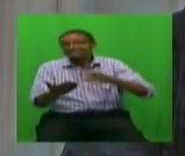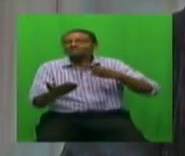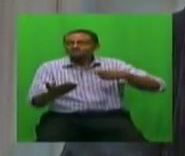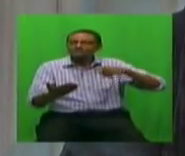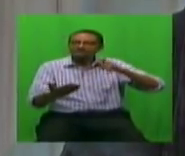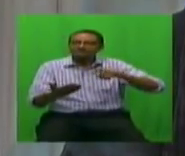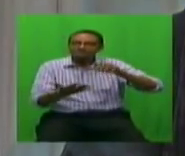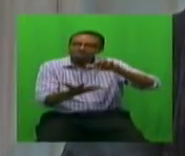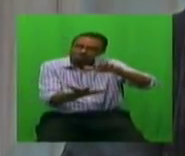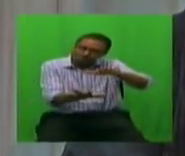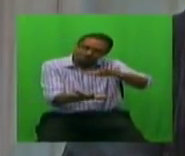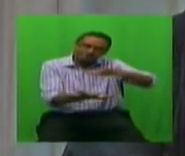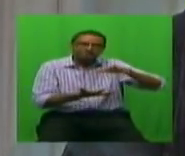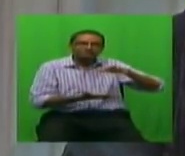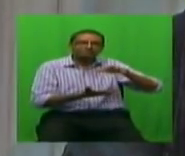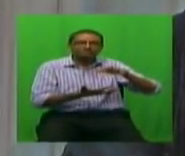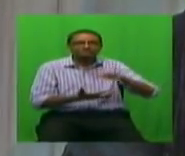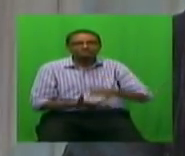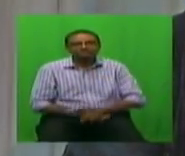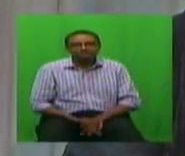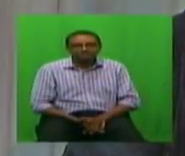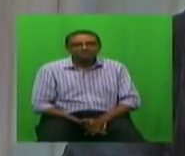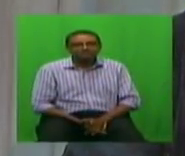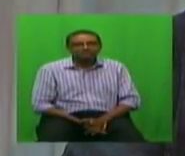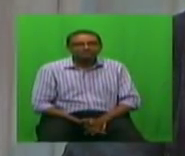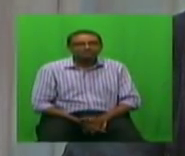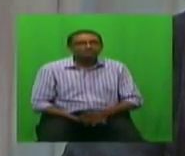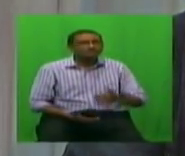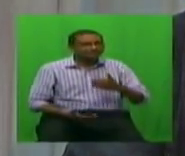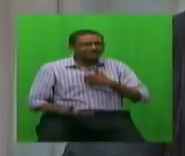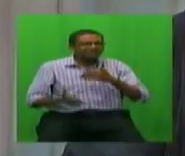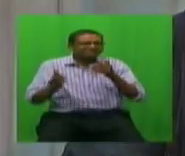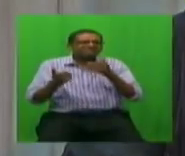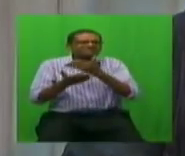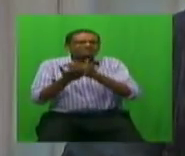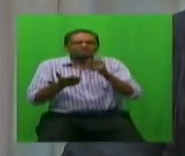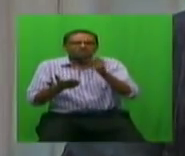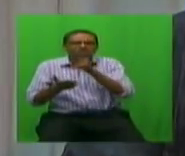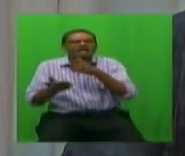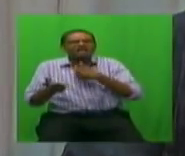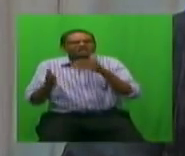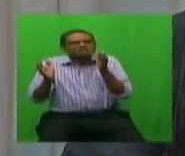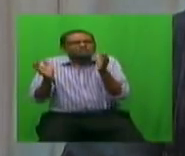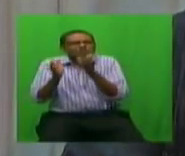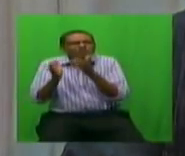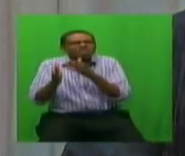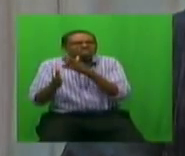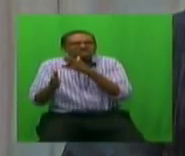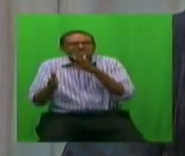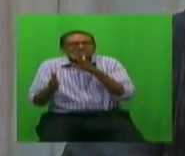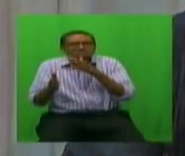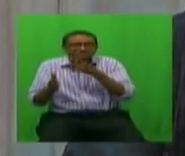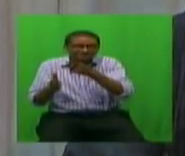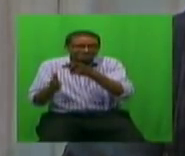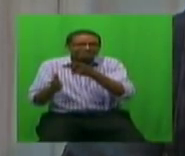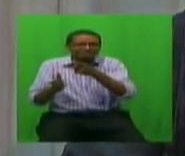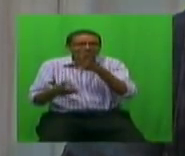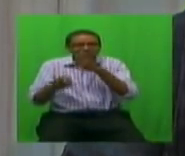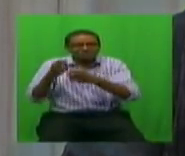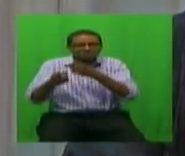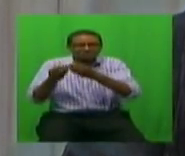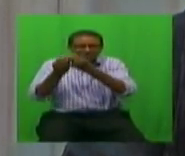of the loss, but you have small farmers who are hit significantly, and we're working with them,